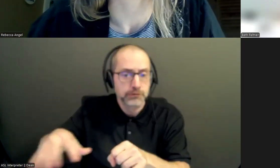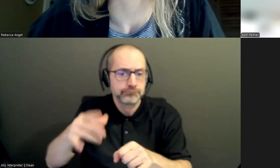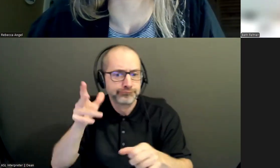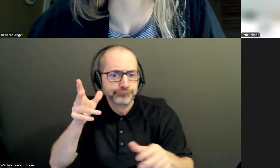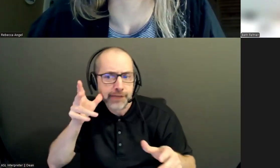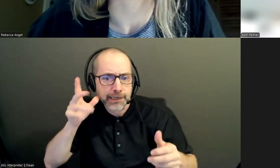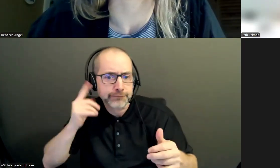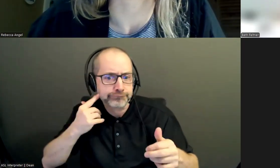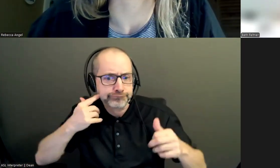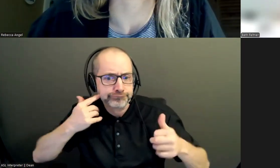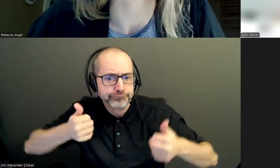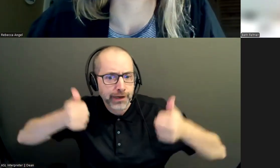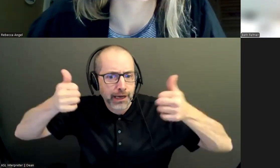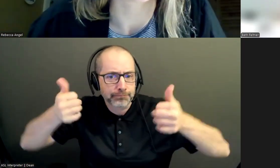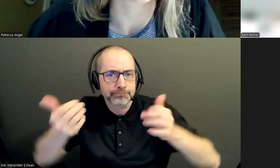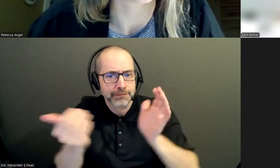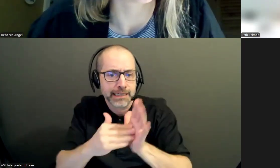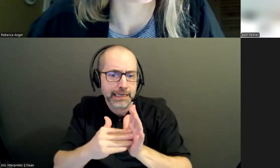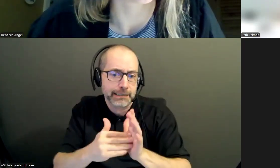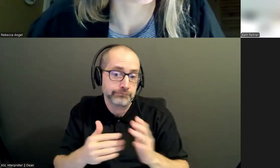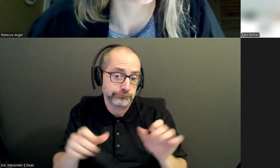should resolve.